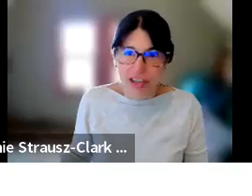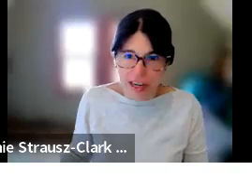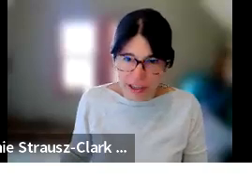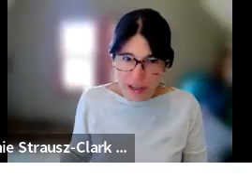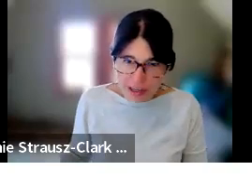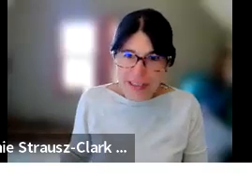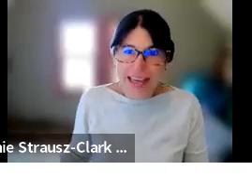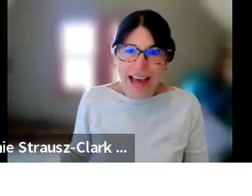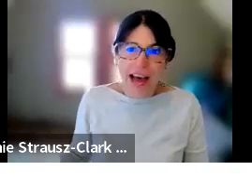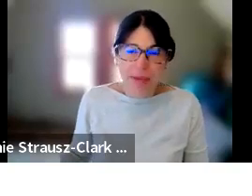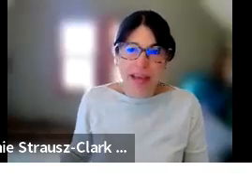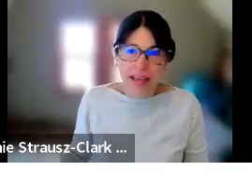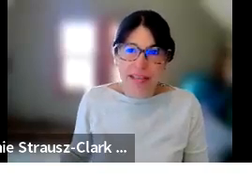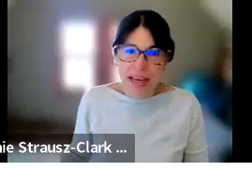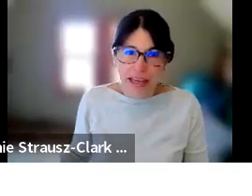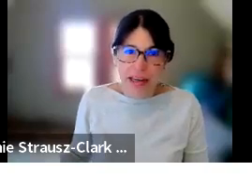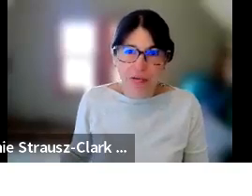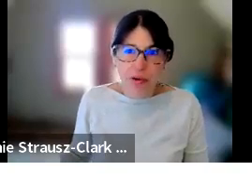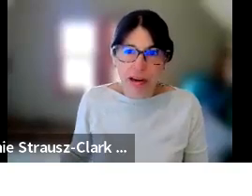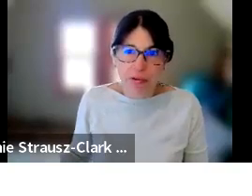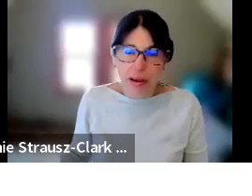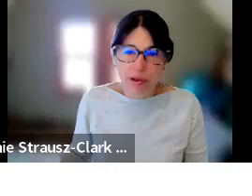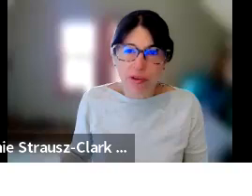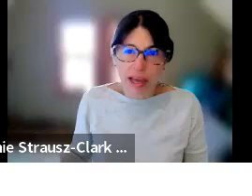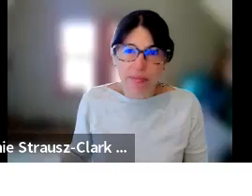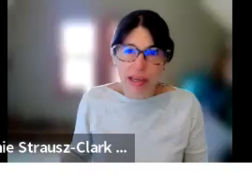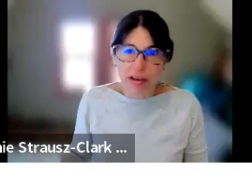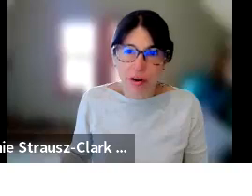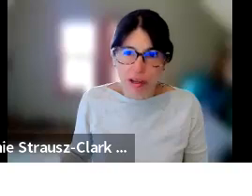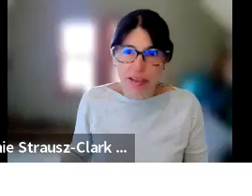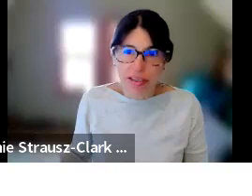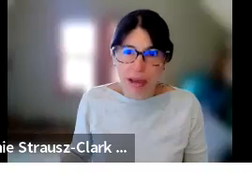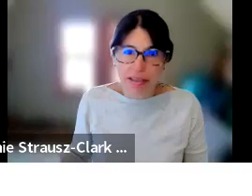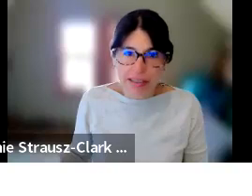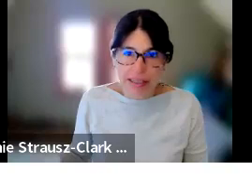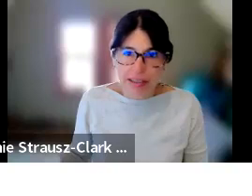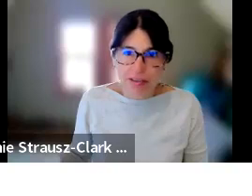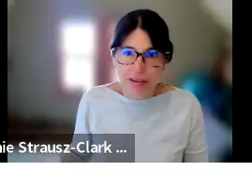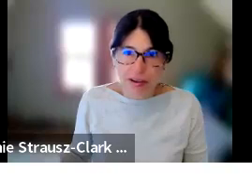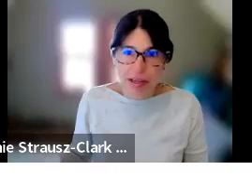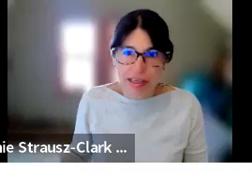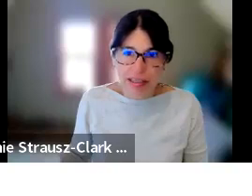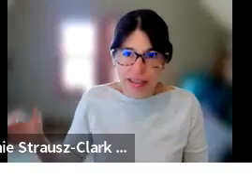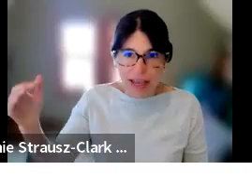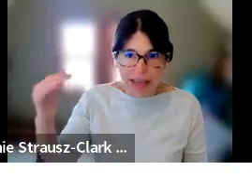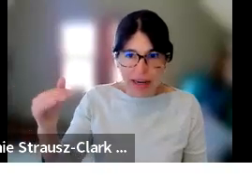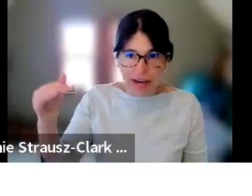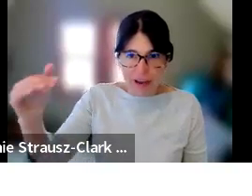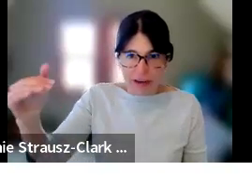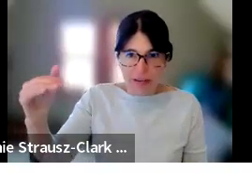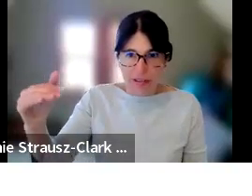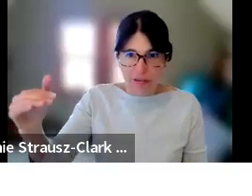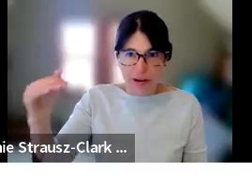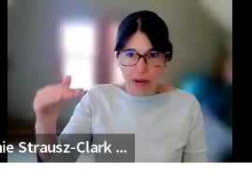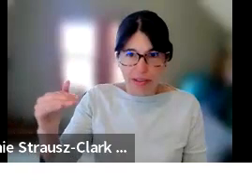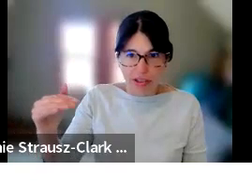is actually inaccurate. And then second, if we can be noting the dependencies so that we can see the cascading